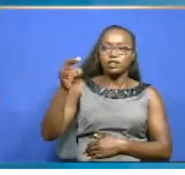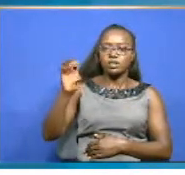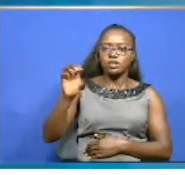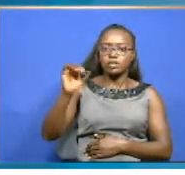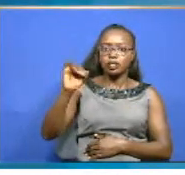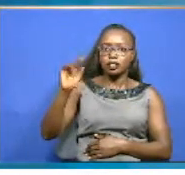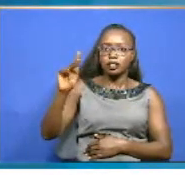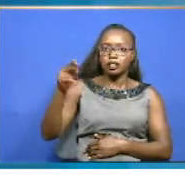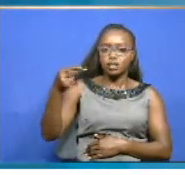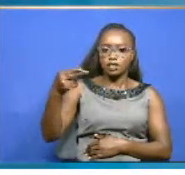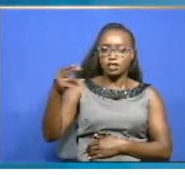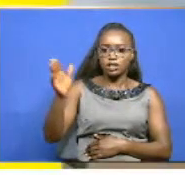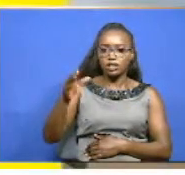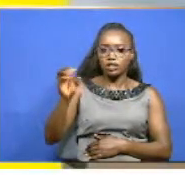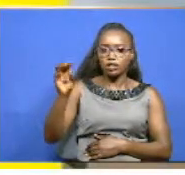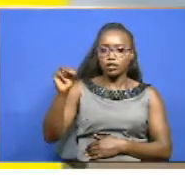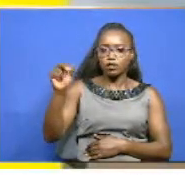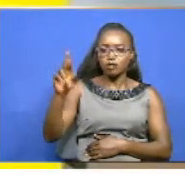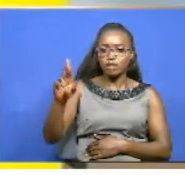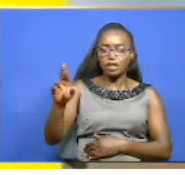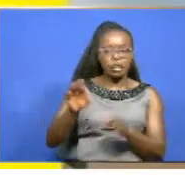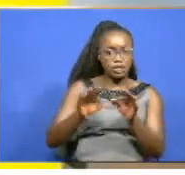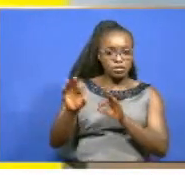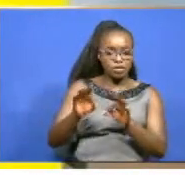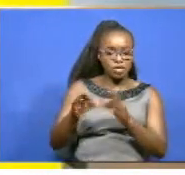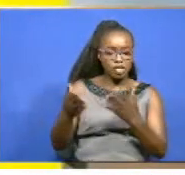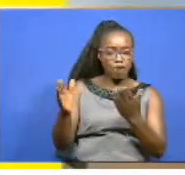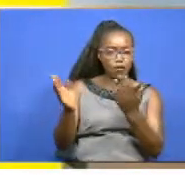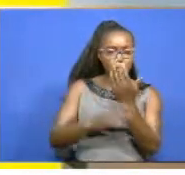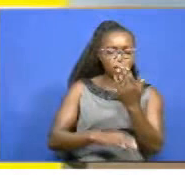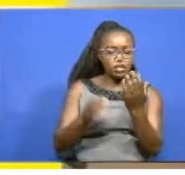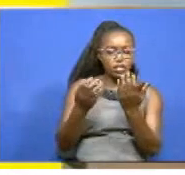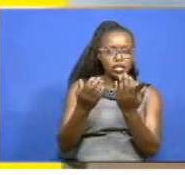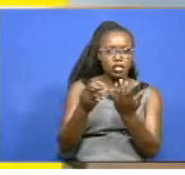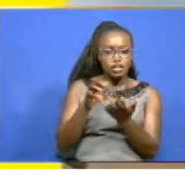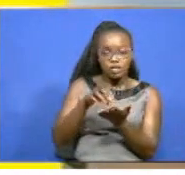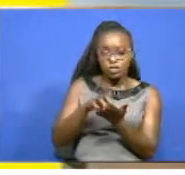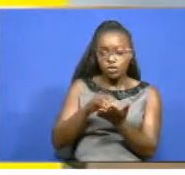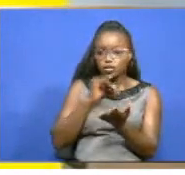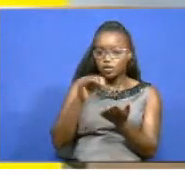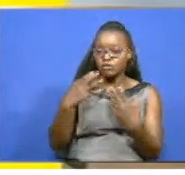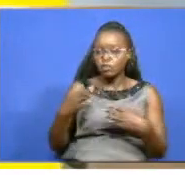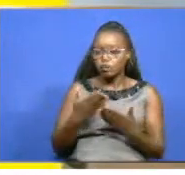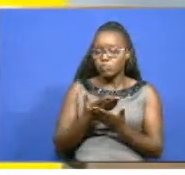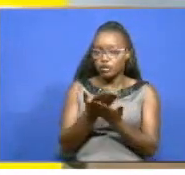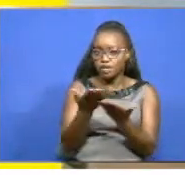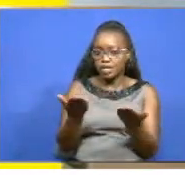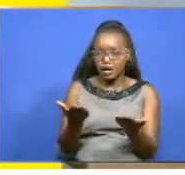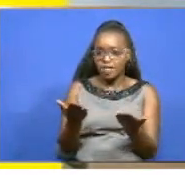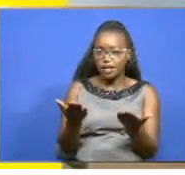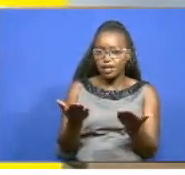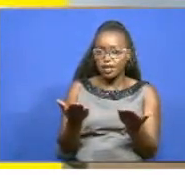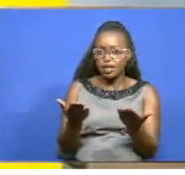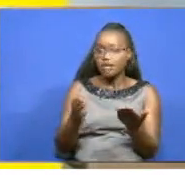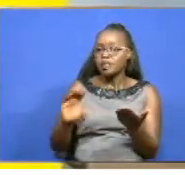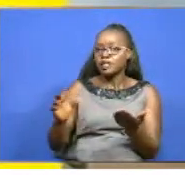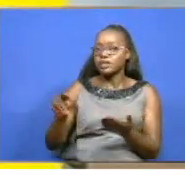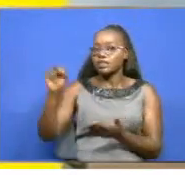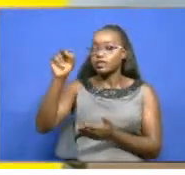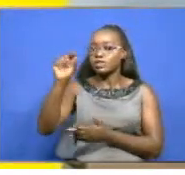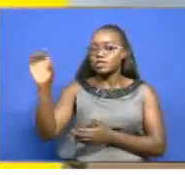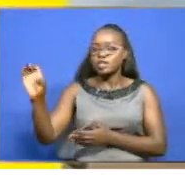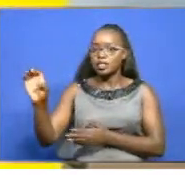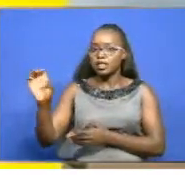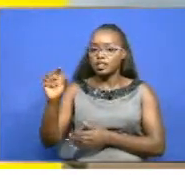shedding light on how bad the situation has been for the residents and even those who live in those the counties in the northeastern